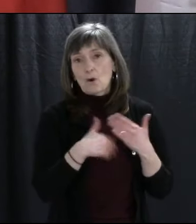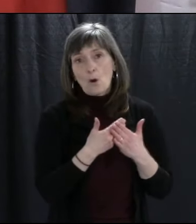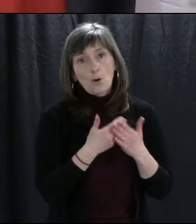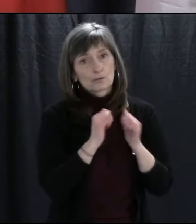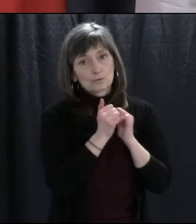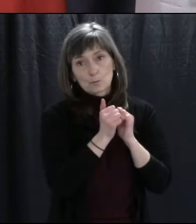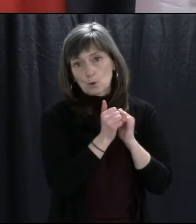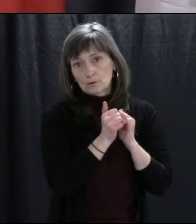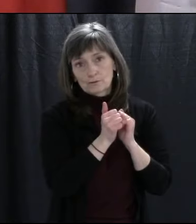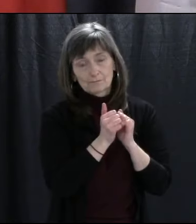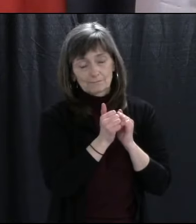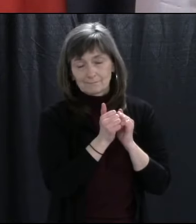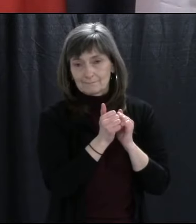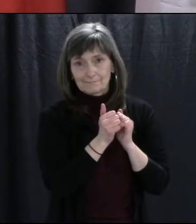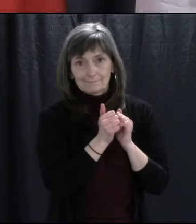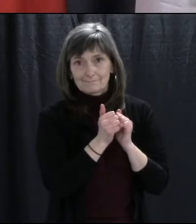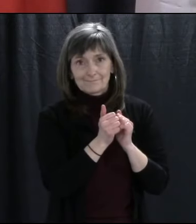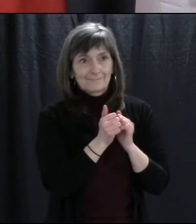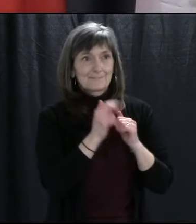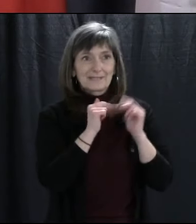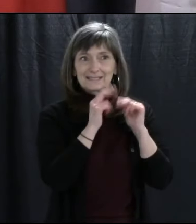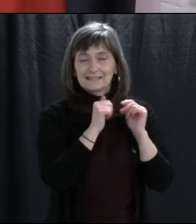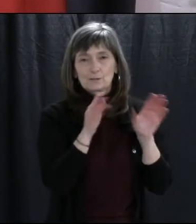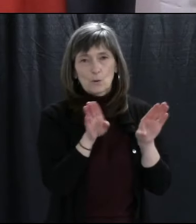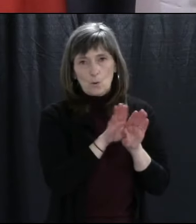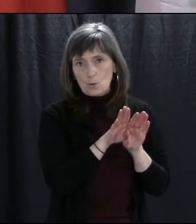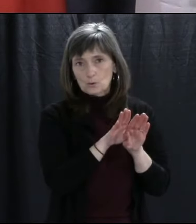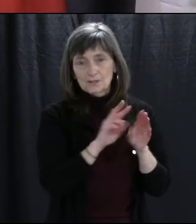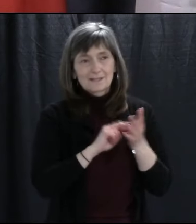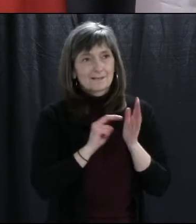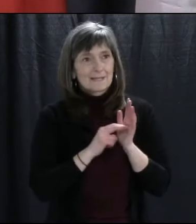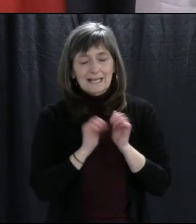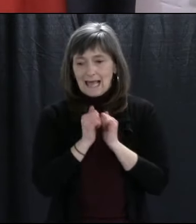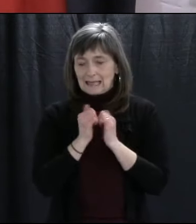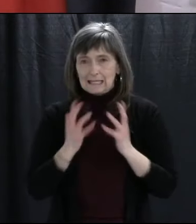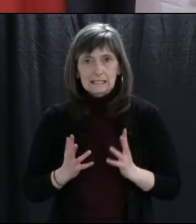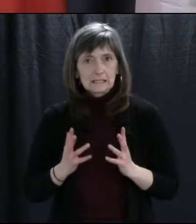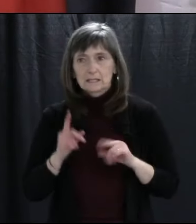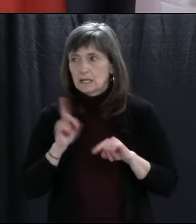Athletes are not able to train in a regular way. No